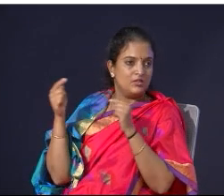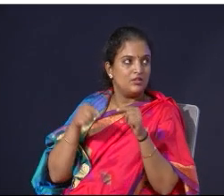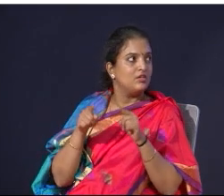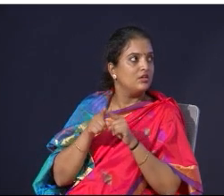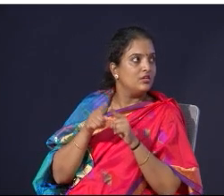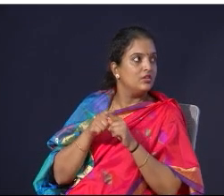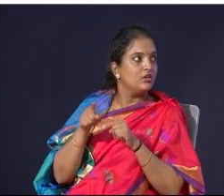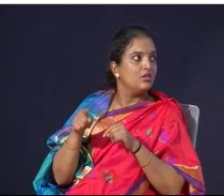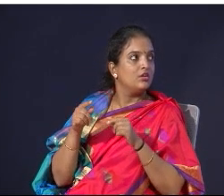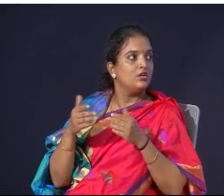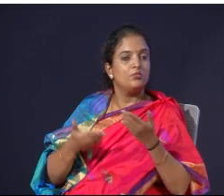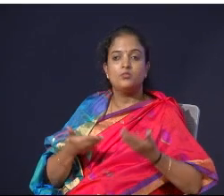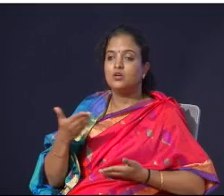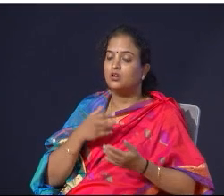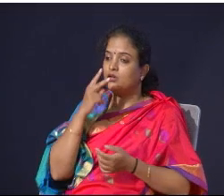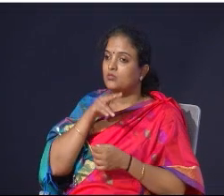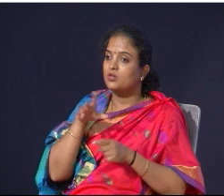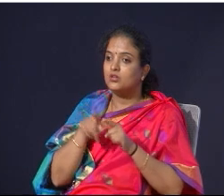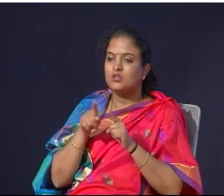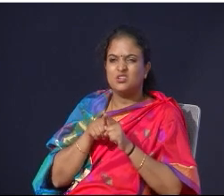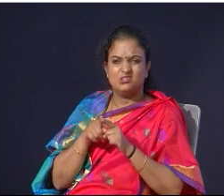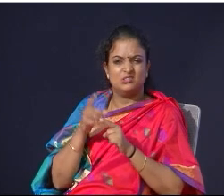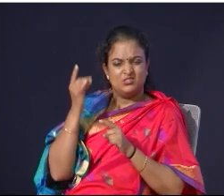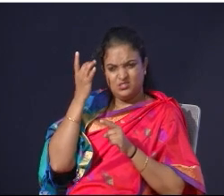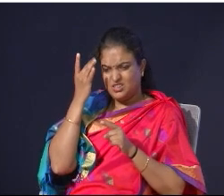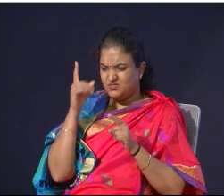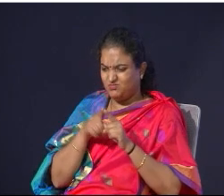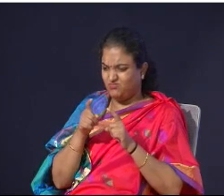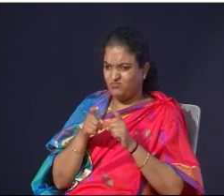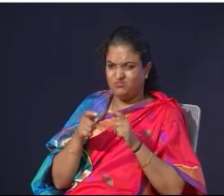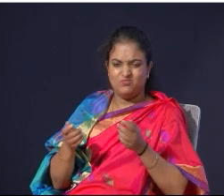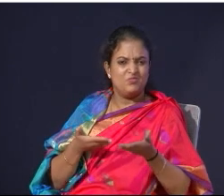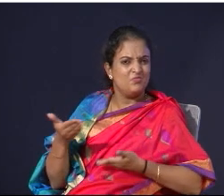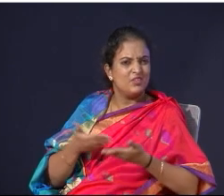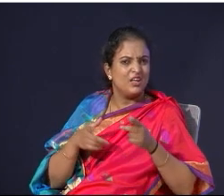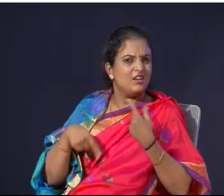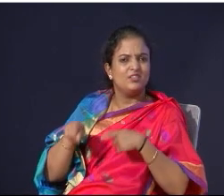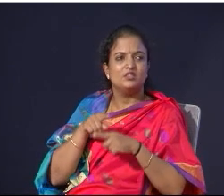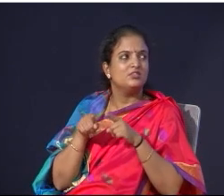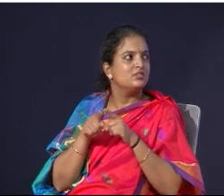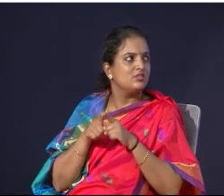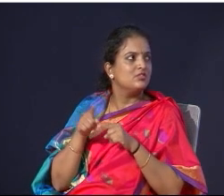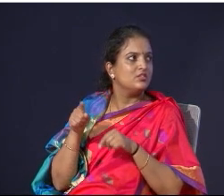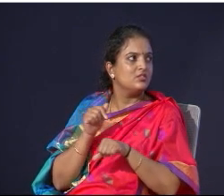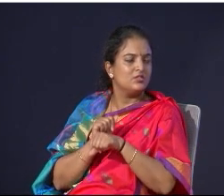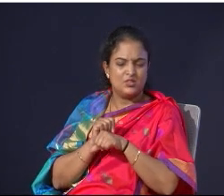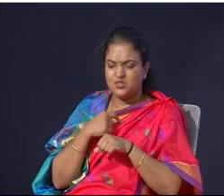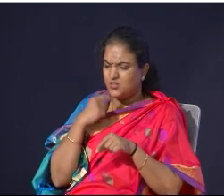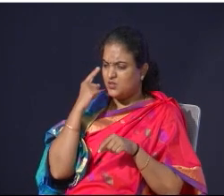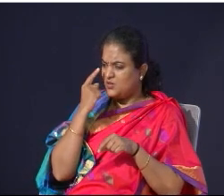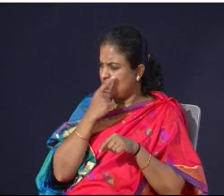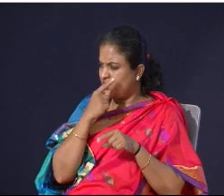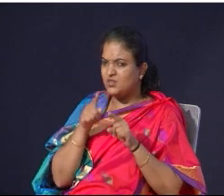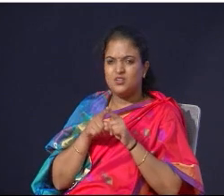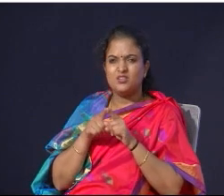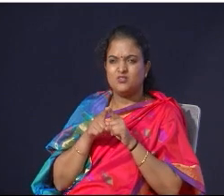like a blind boy, very cranky, very irritable. So we worked on his vision stimulation. He was just